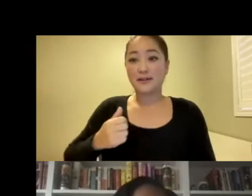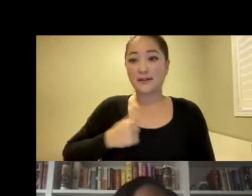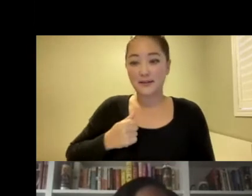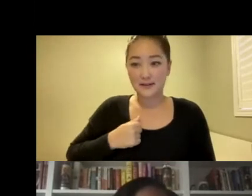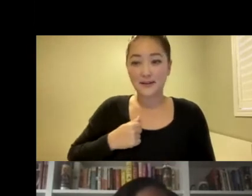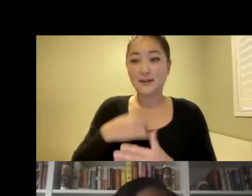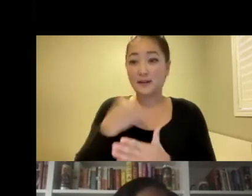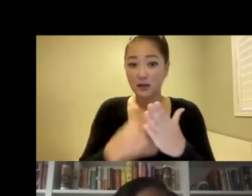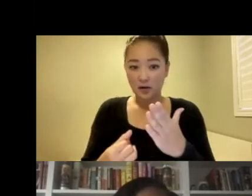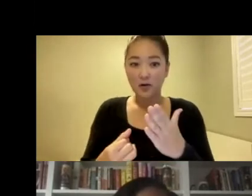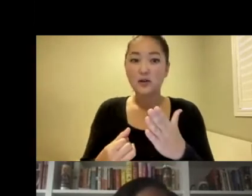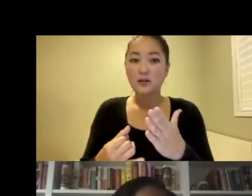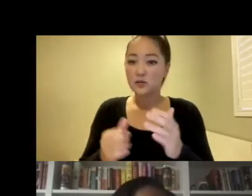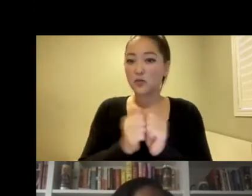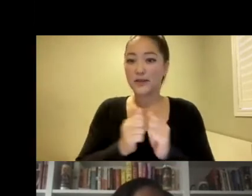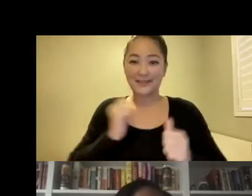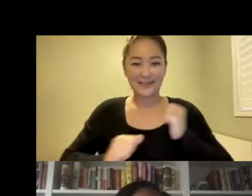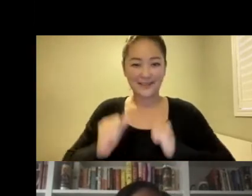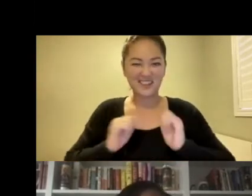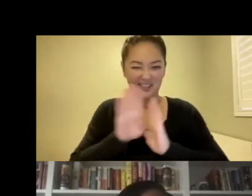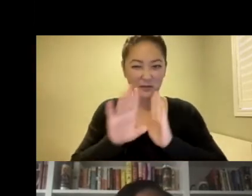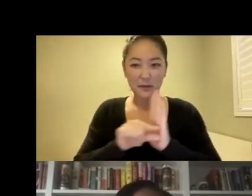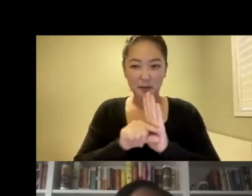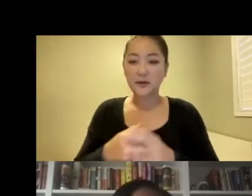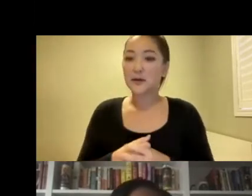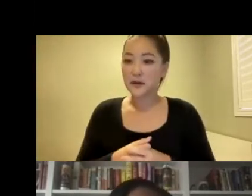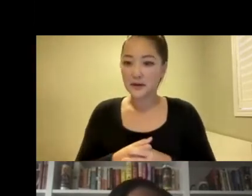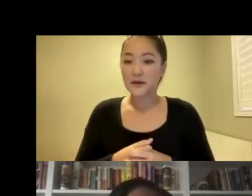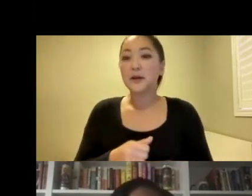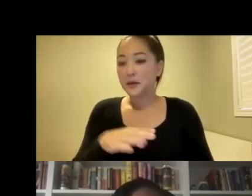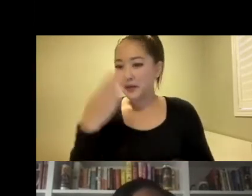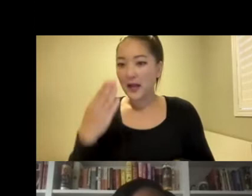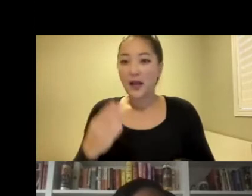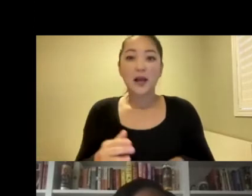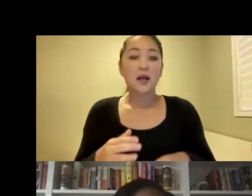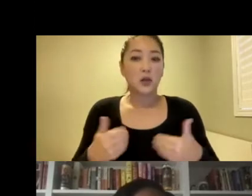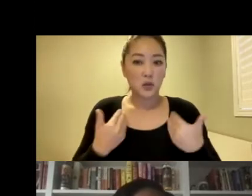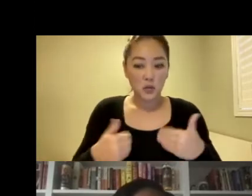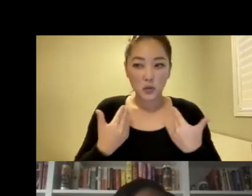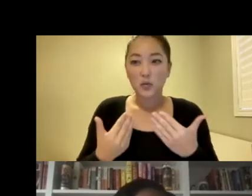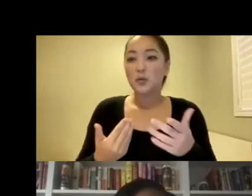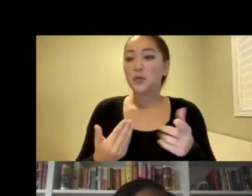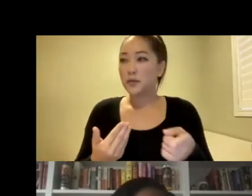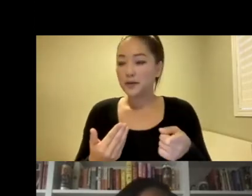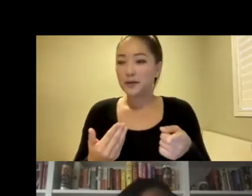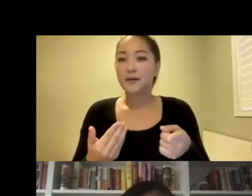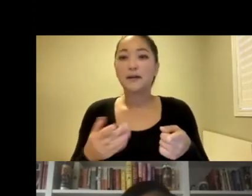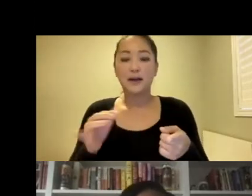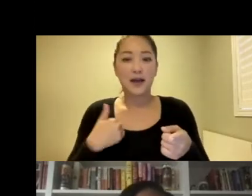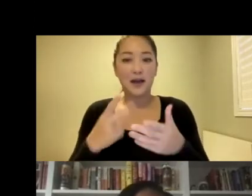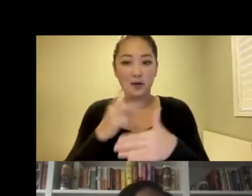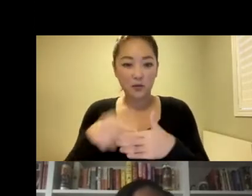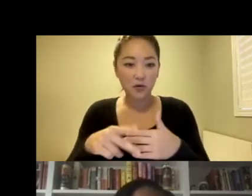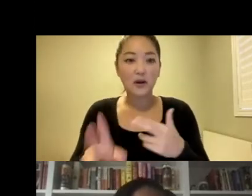So I have Black Youth Oral History Theater project that I run called